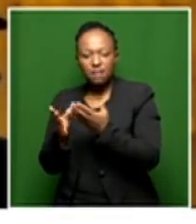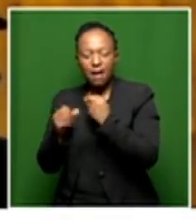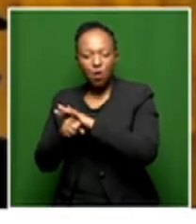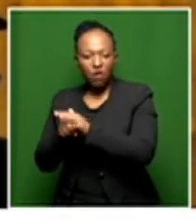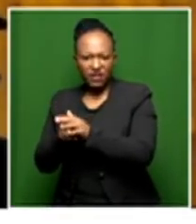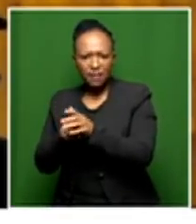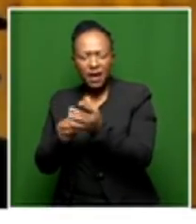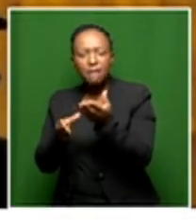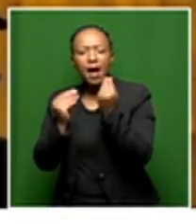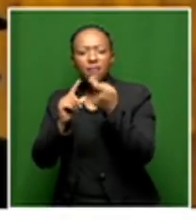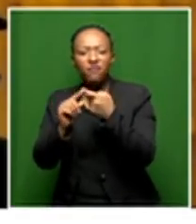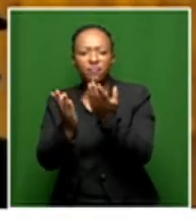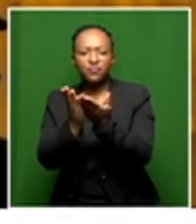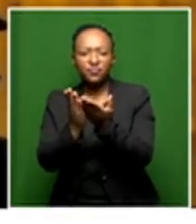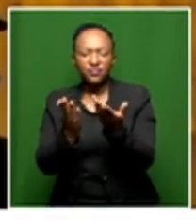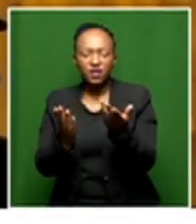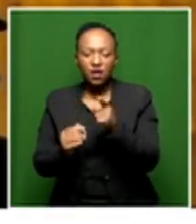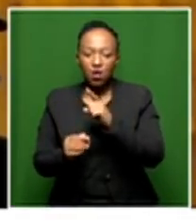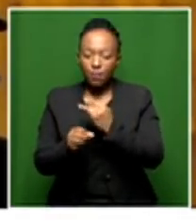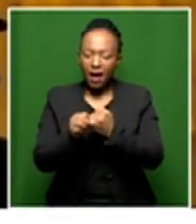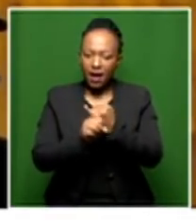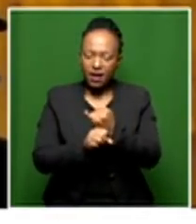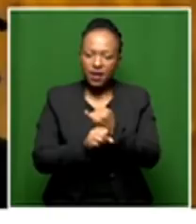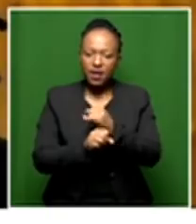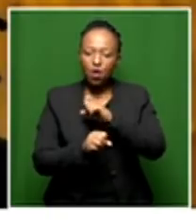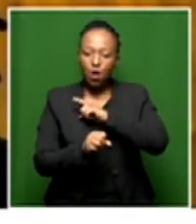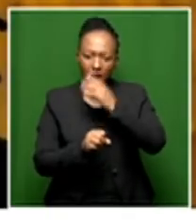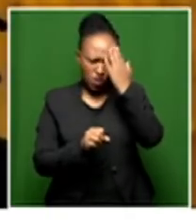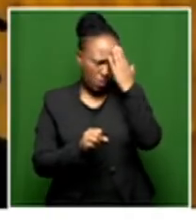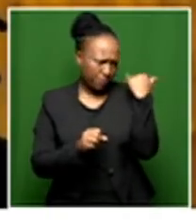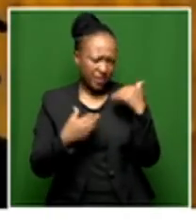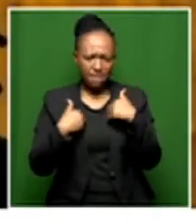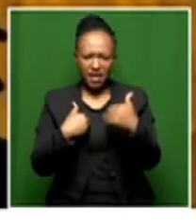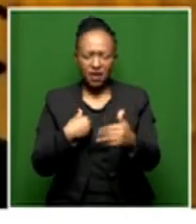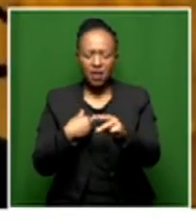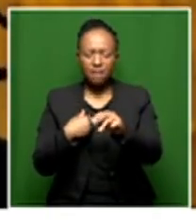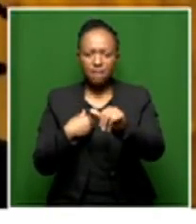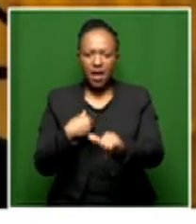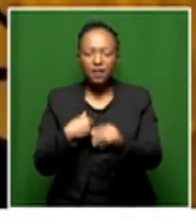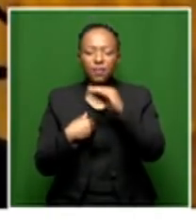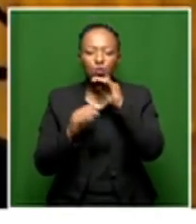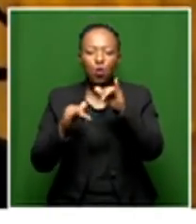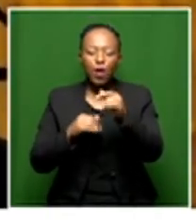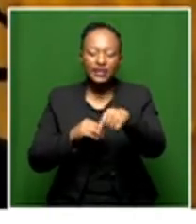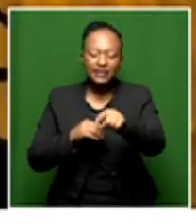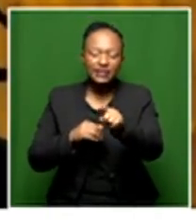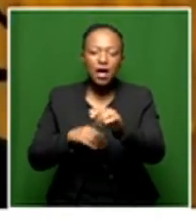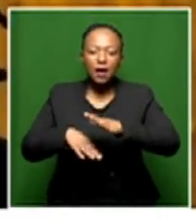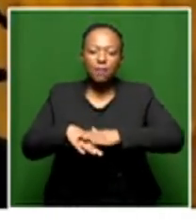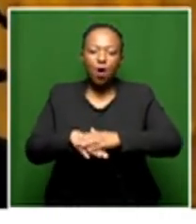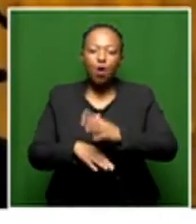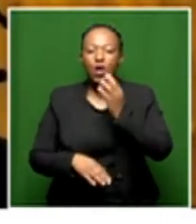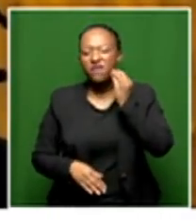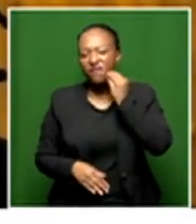there tends to be, or is it too early to tell? Because I know that this was only from the beginning of May. We would obviously need to wait for the next set of data to come out. But